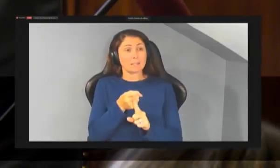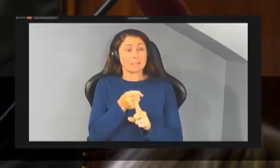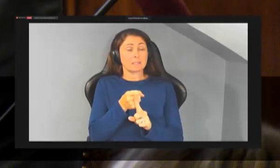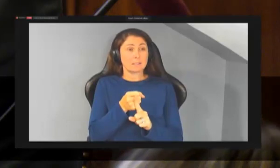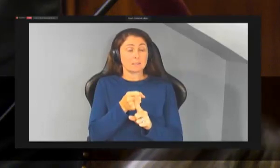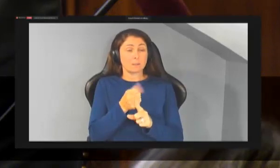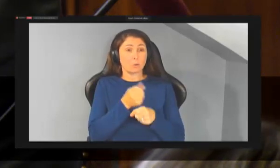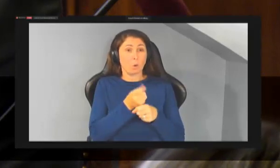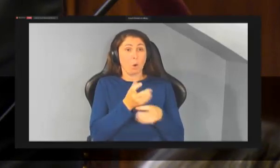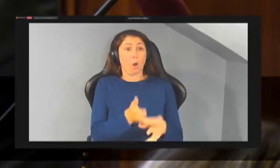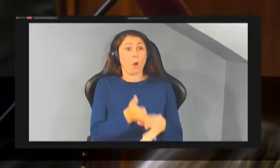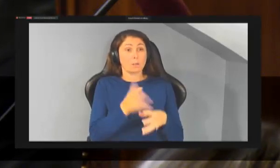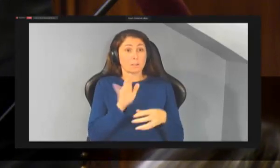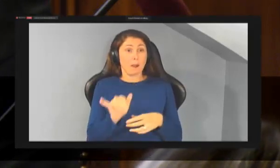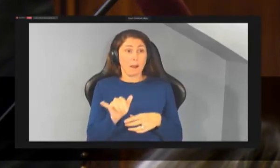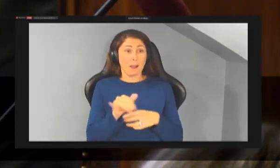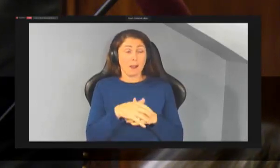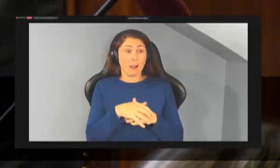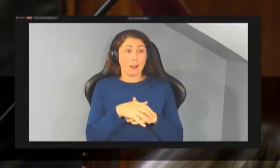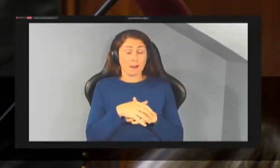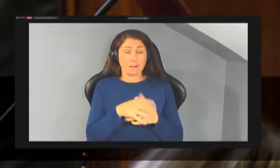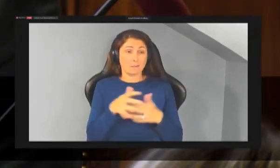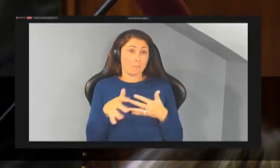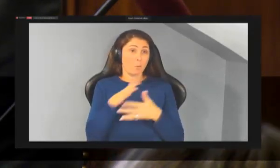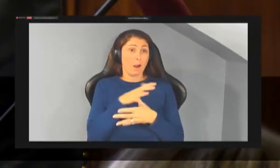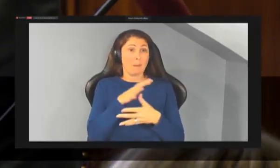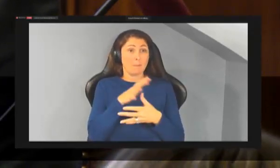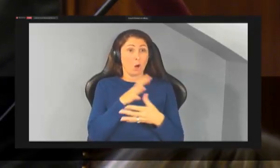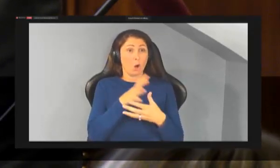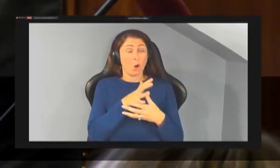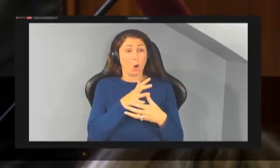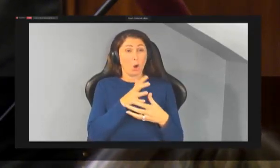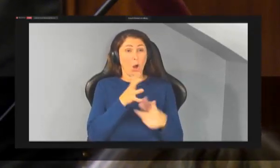caused by primarily collisions with vehicles,